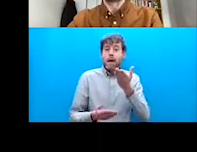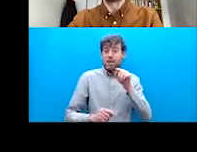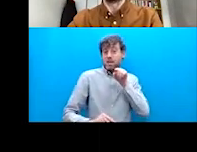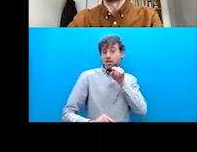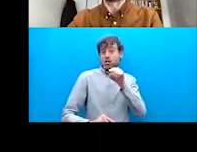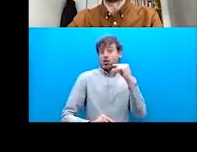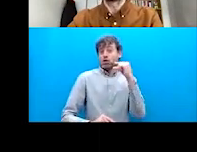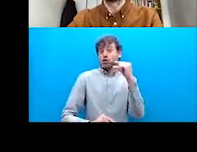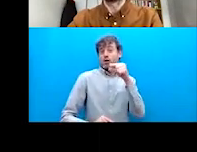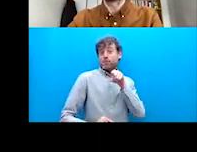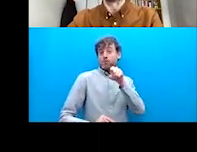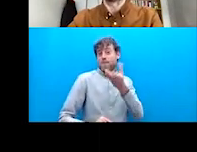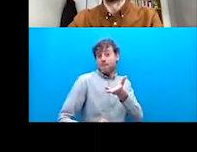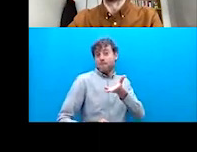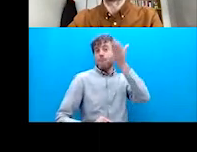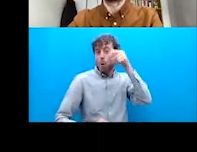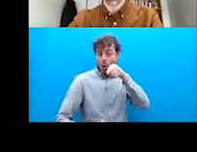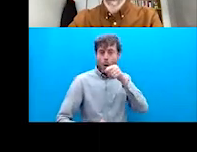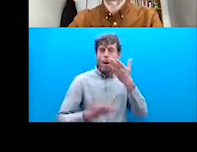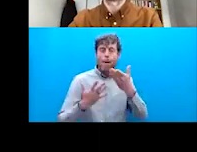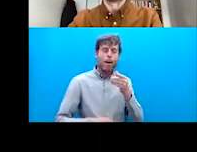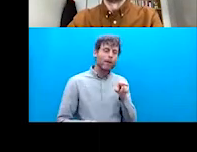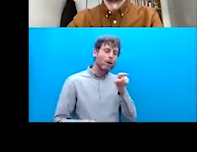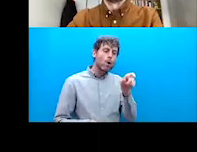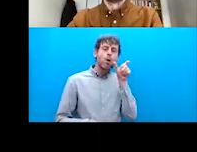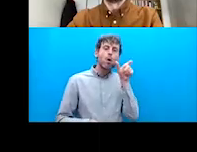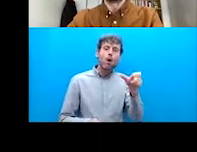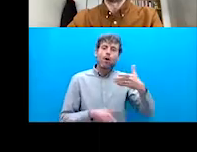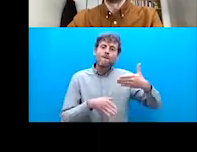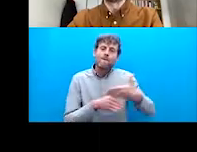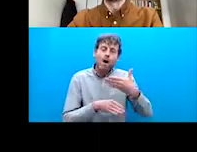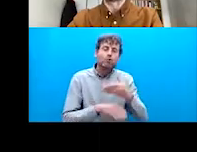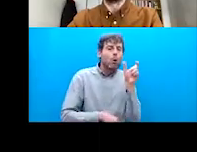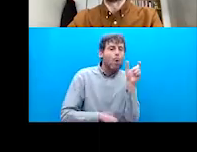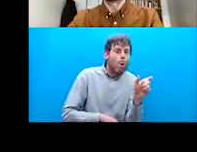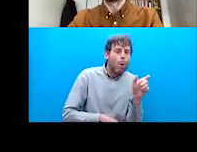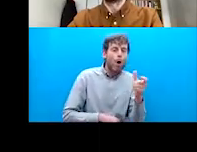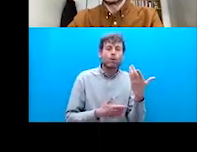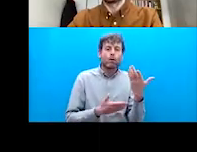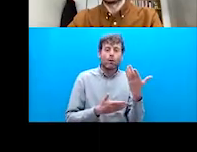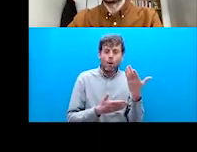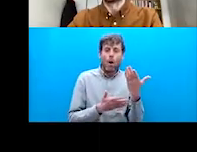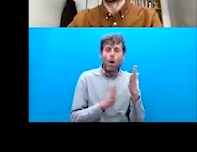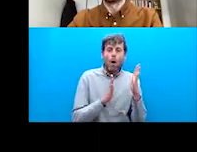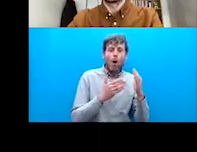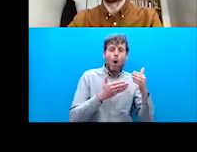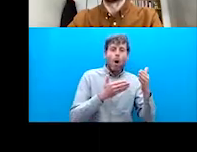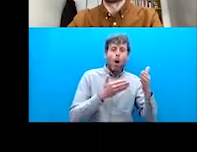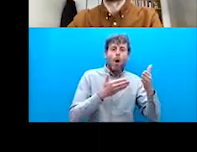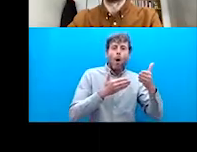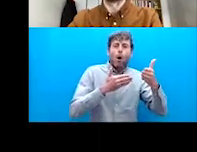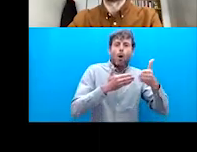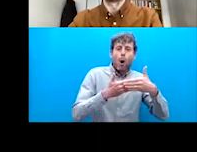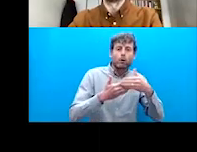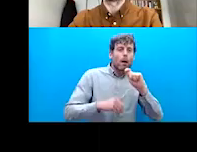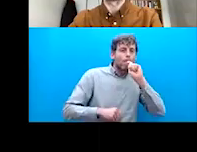the input is a function word or a closed class word, or when the input's logical complexity or syntactic